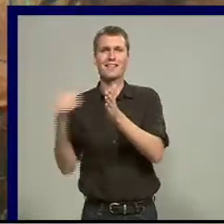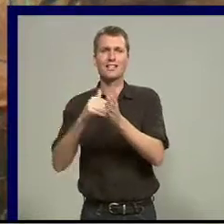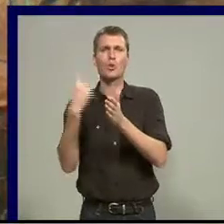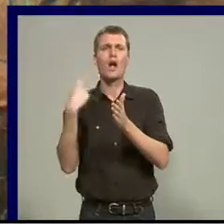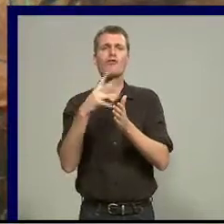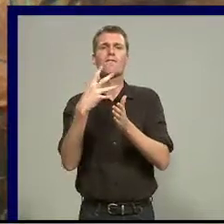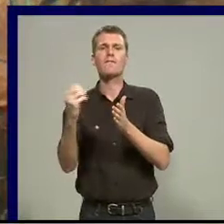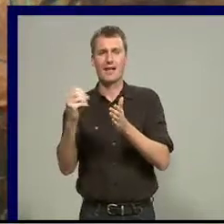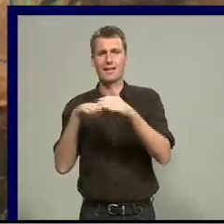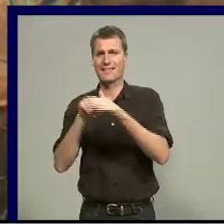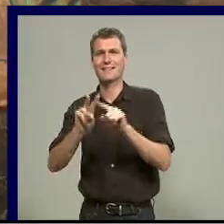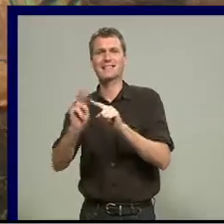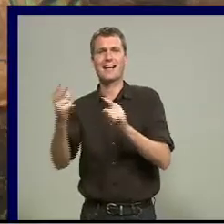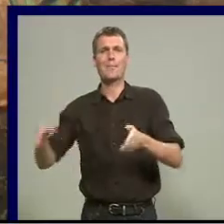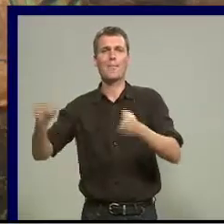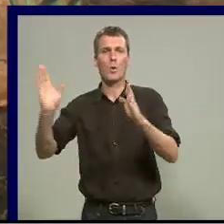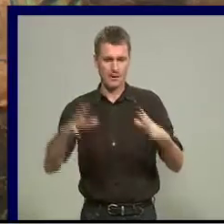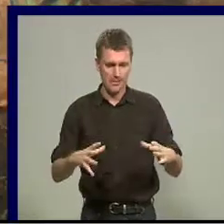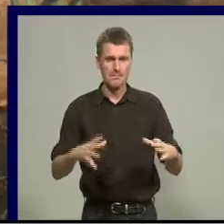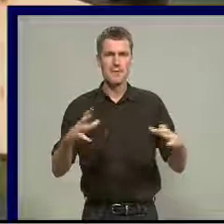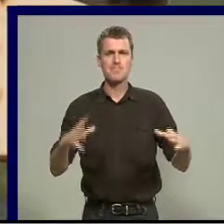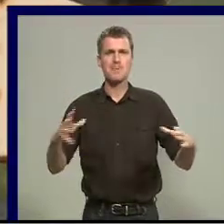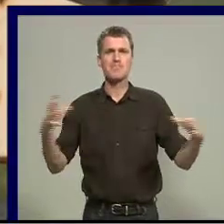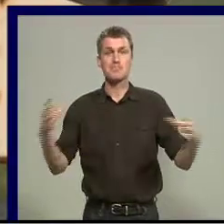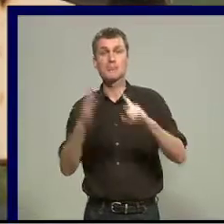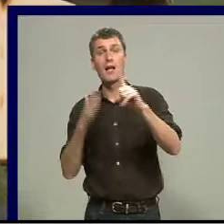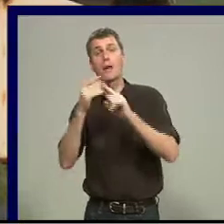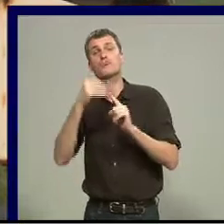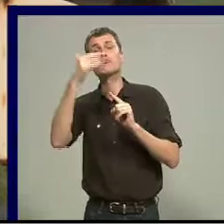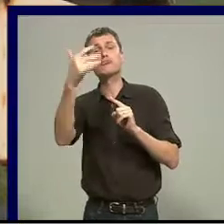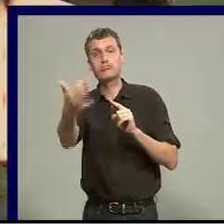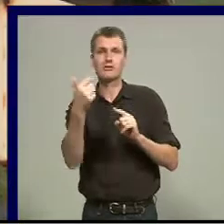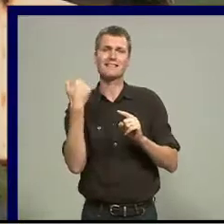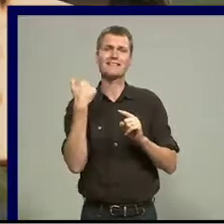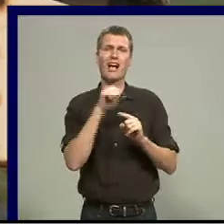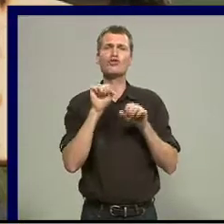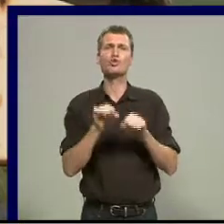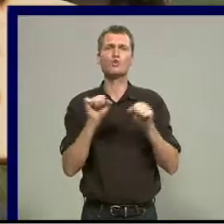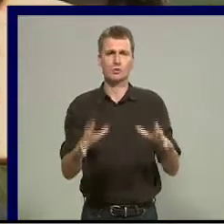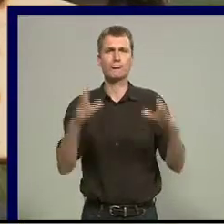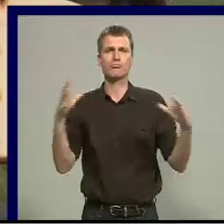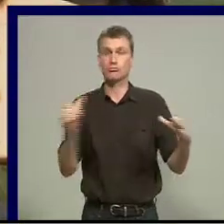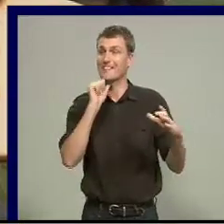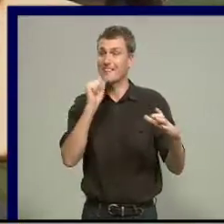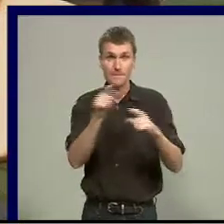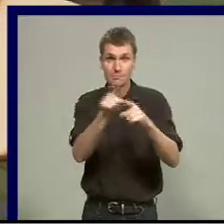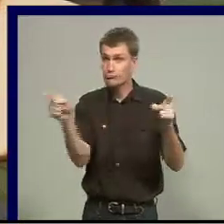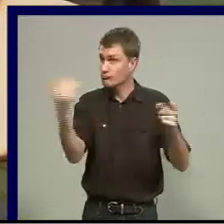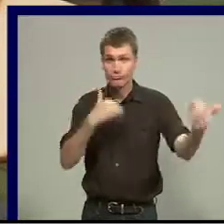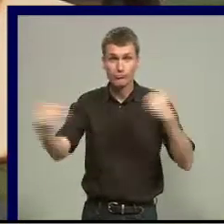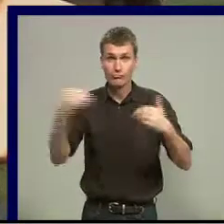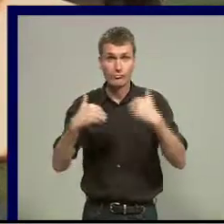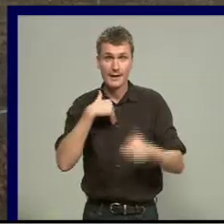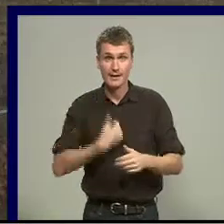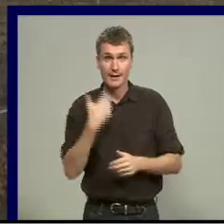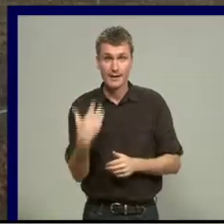roll increases. Expansion plans to 600 pupils is in the pipeline if there proves to be a need. The school